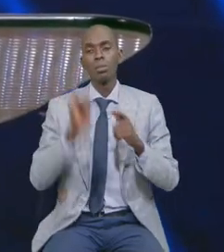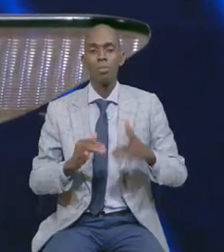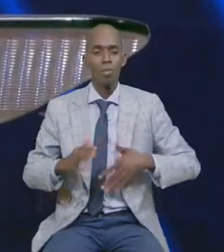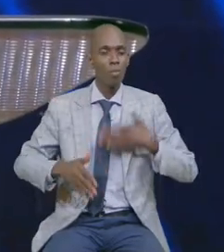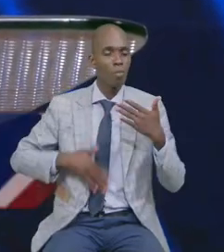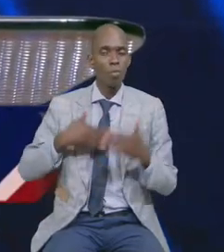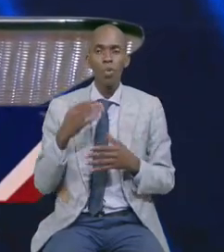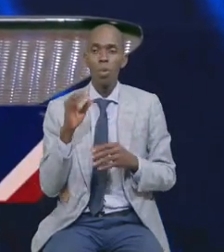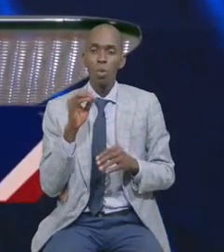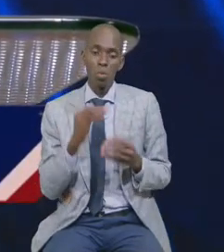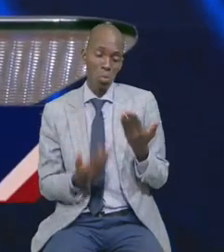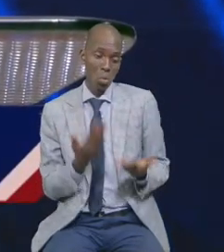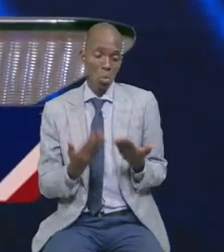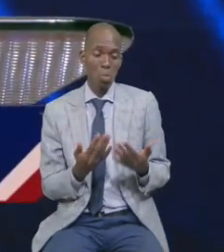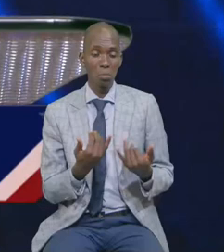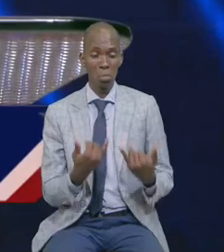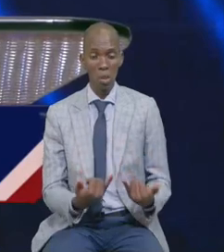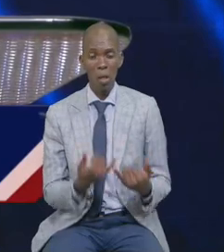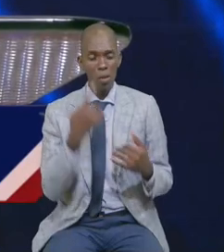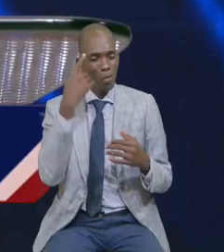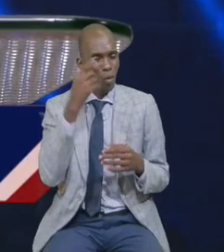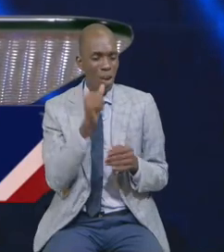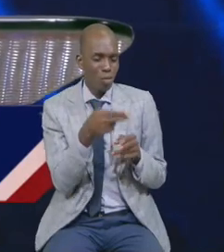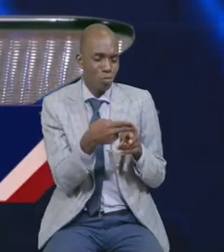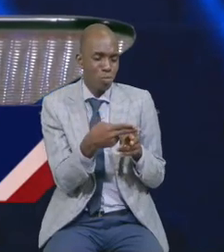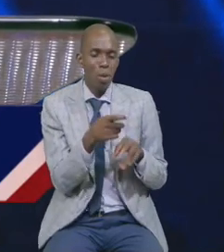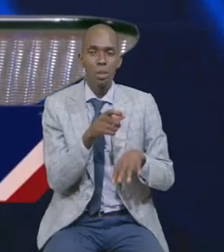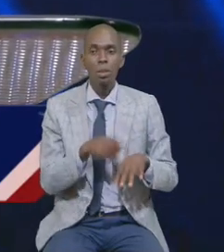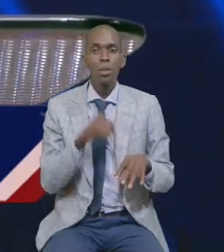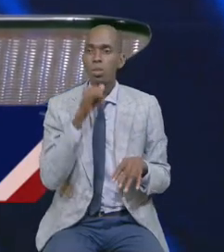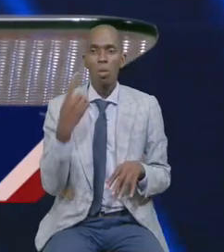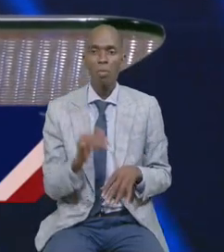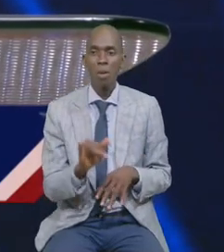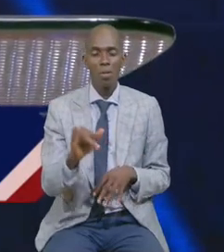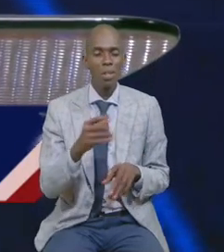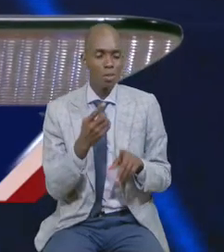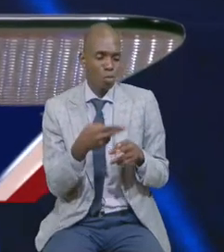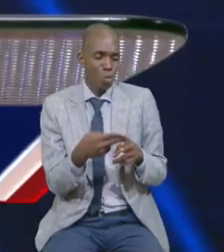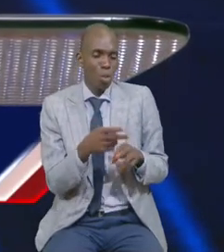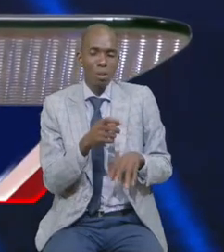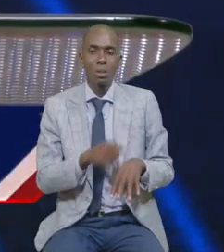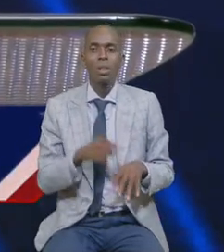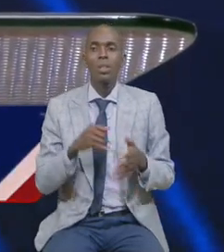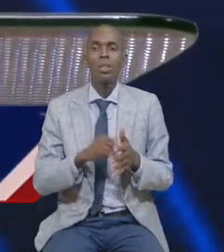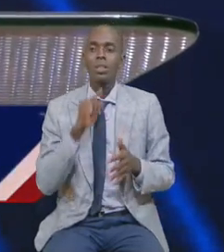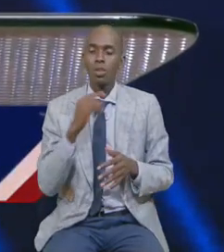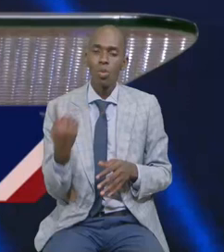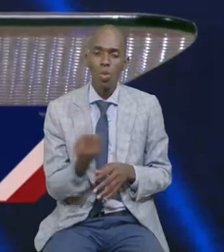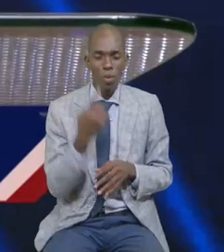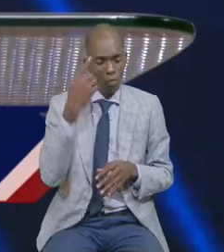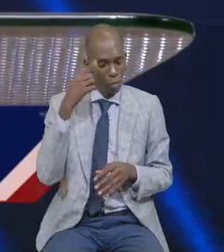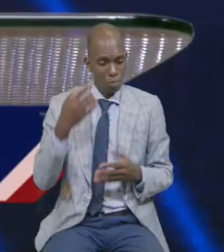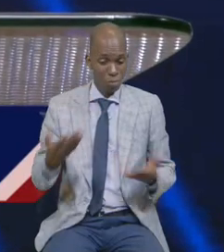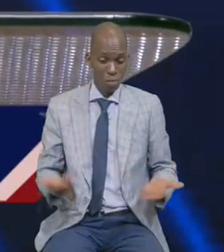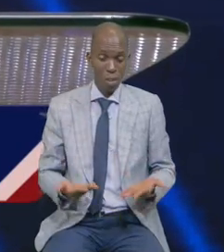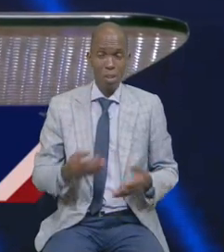a season. Always notice that for a season is not forever. For a season is only in this life, for a